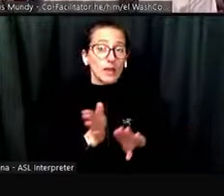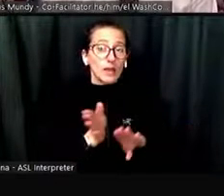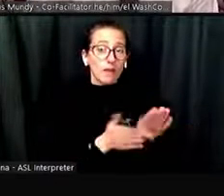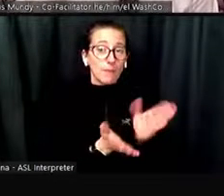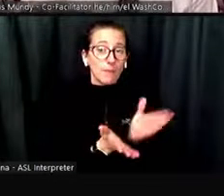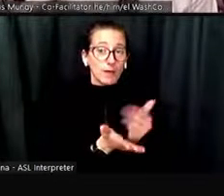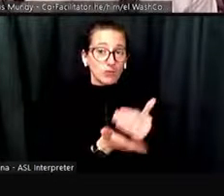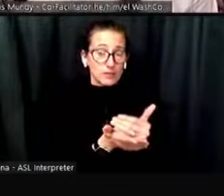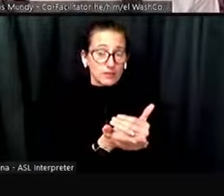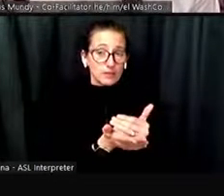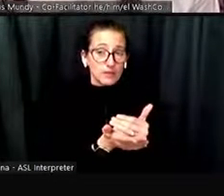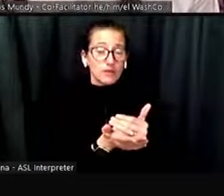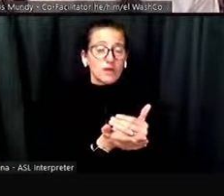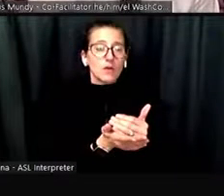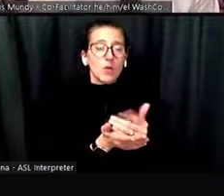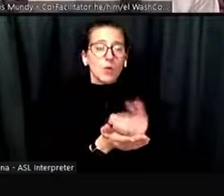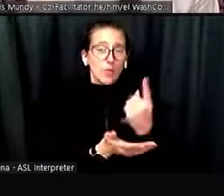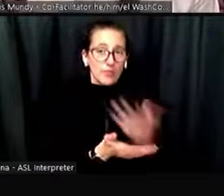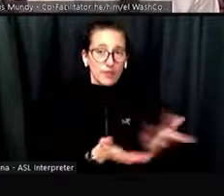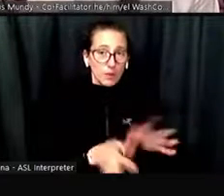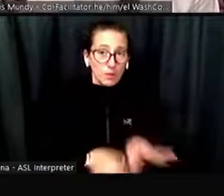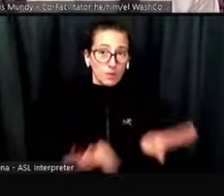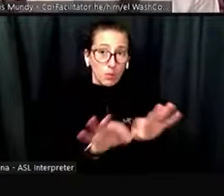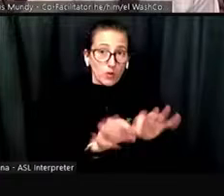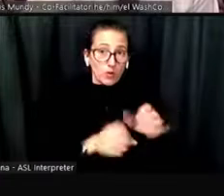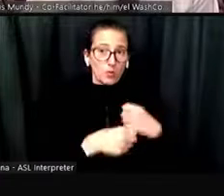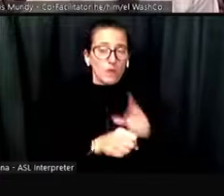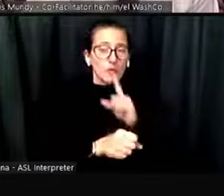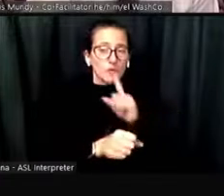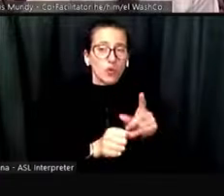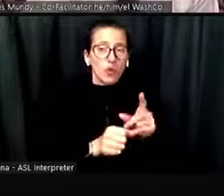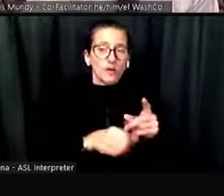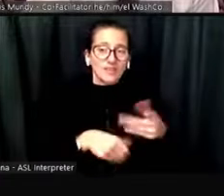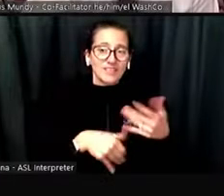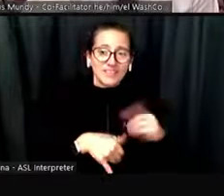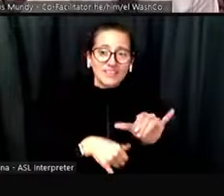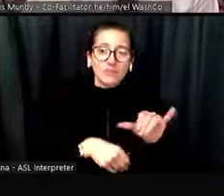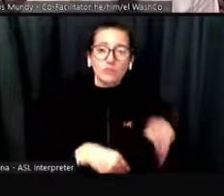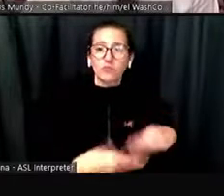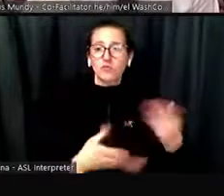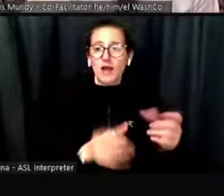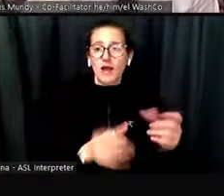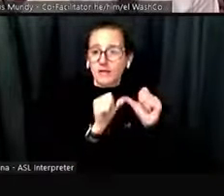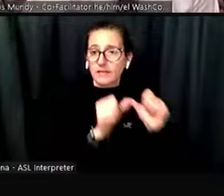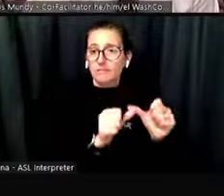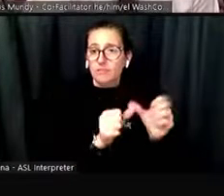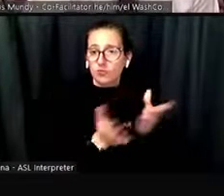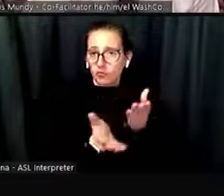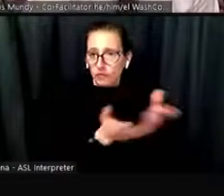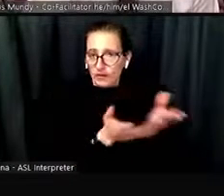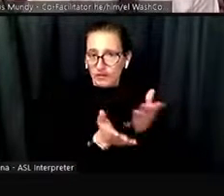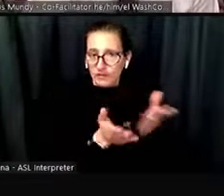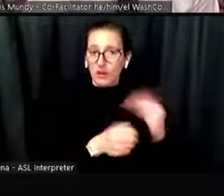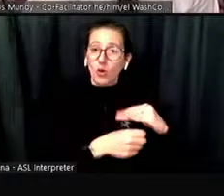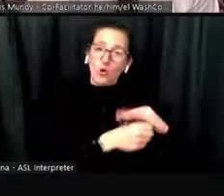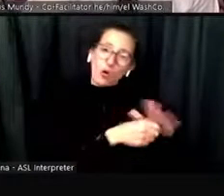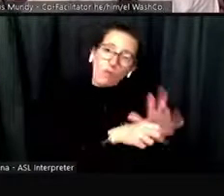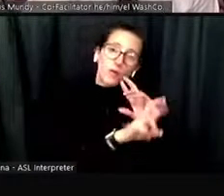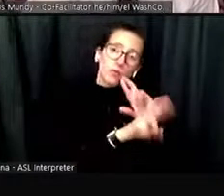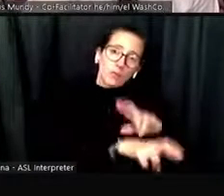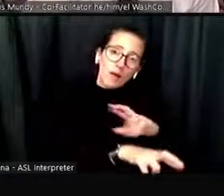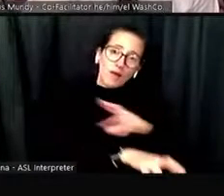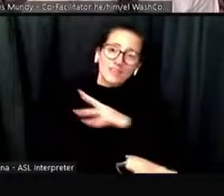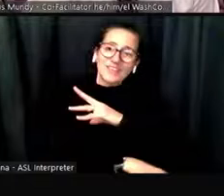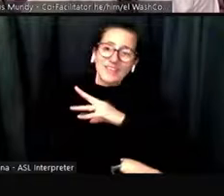definitely a priority that was considered. And what that means is it includes COVID-19 response, includes maintaining the county's service during the